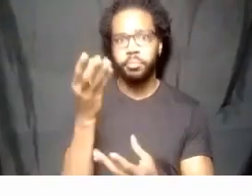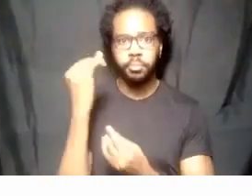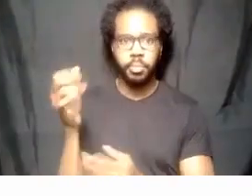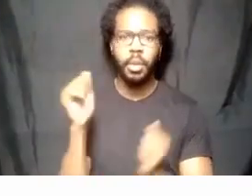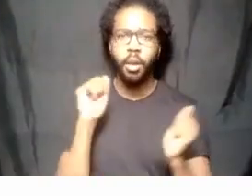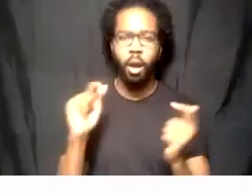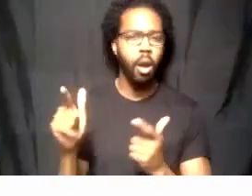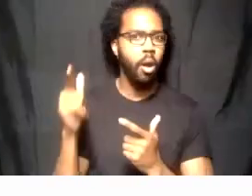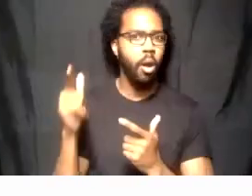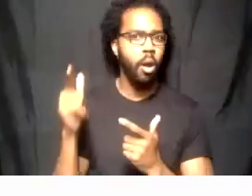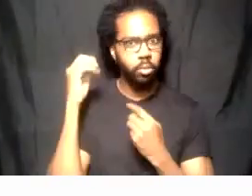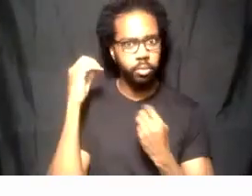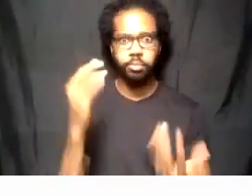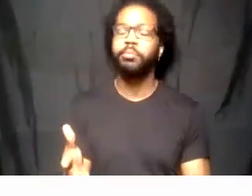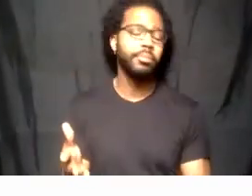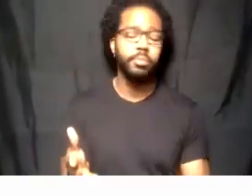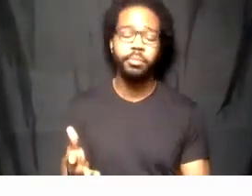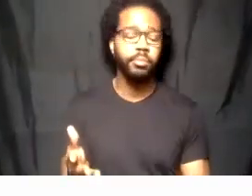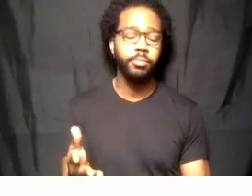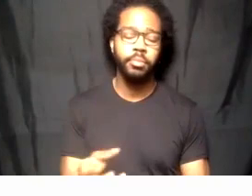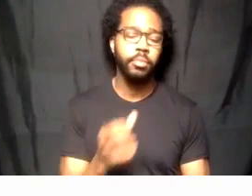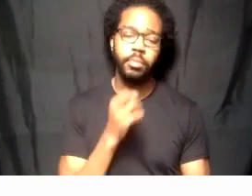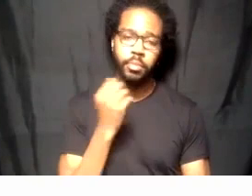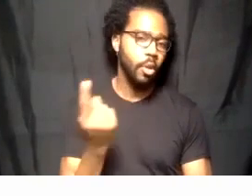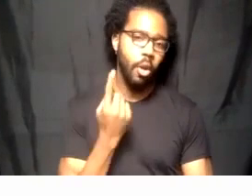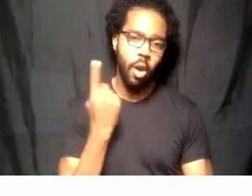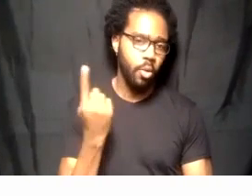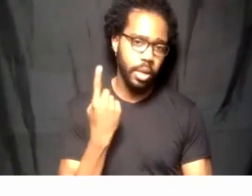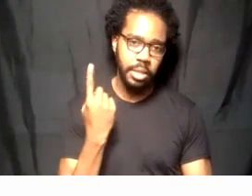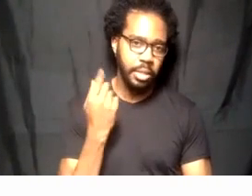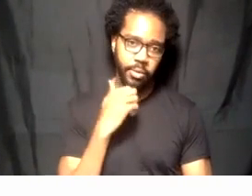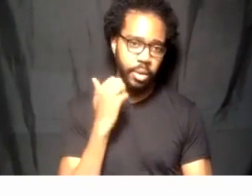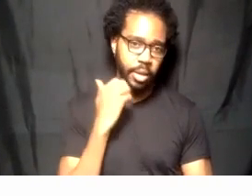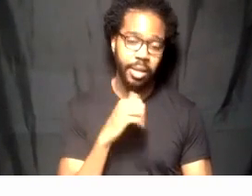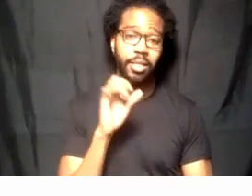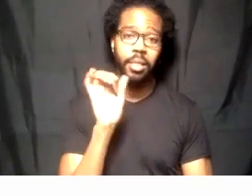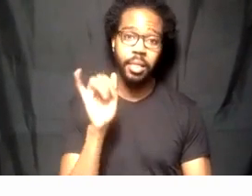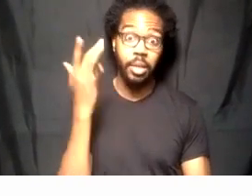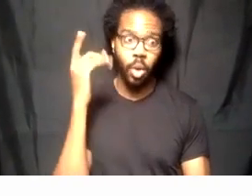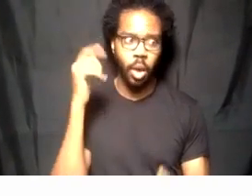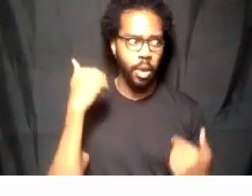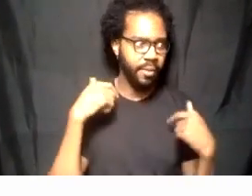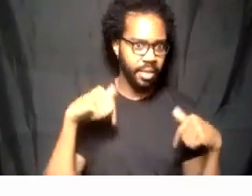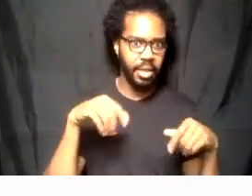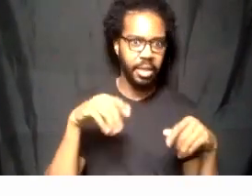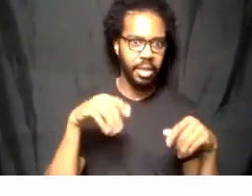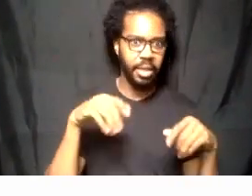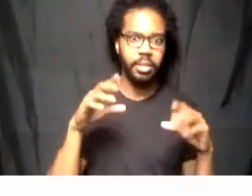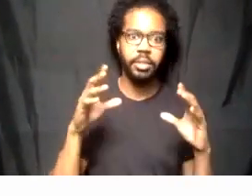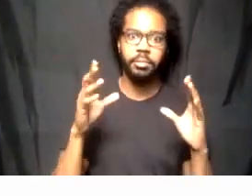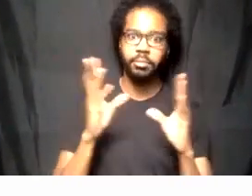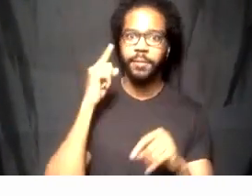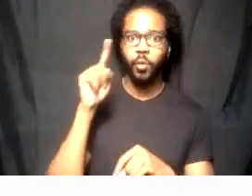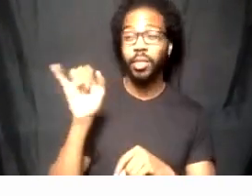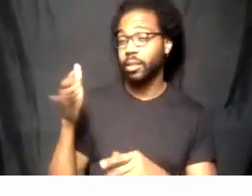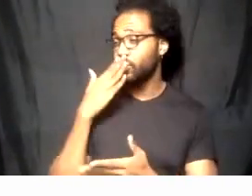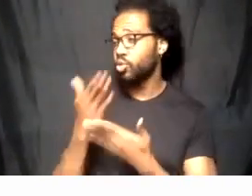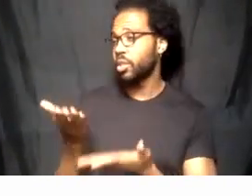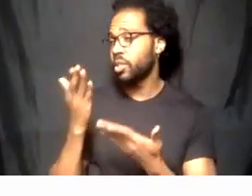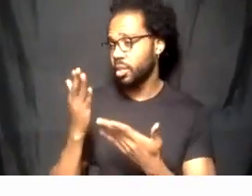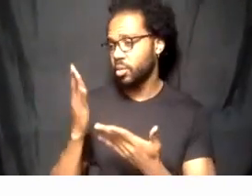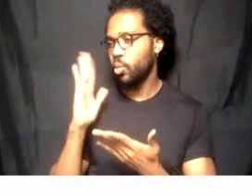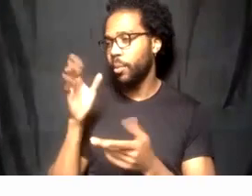the information that we are gathering and dealing with each day, and that is what these calls are supposed to be about. So that's a great suggestion, and we'll